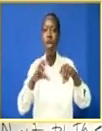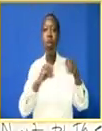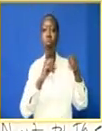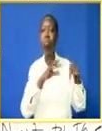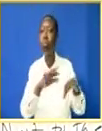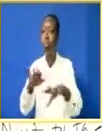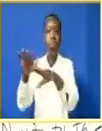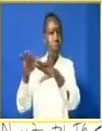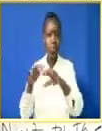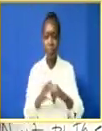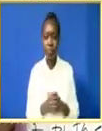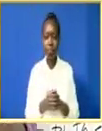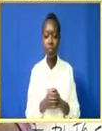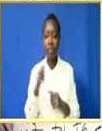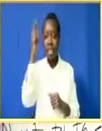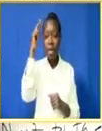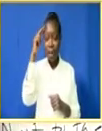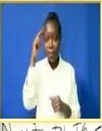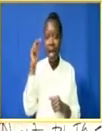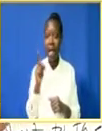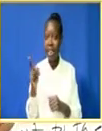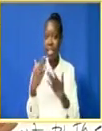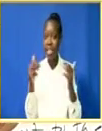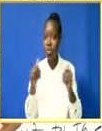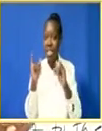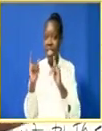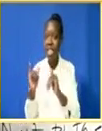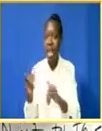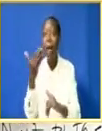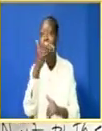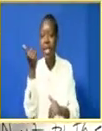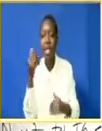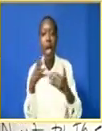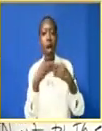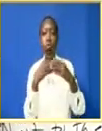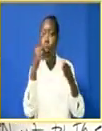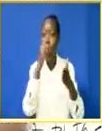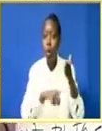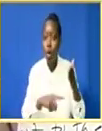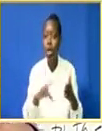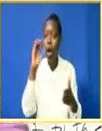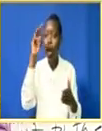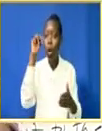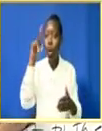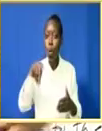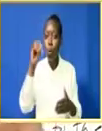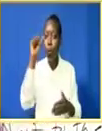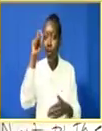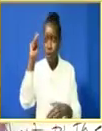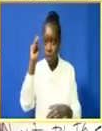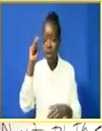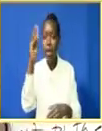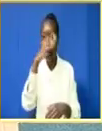those organic remains. And remember, those organic remains are the best. Yeah. They form what we call compost manure. Mm-hmm. Once they decay, they